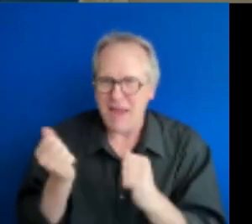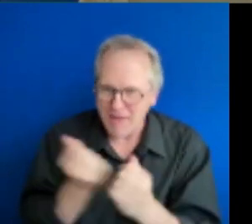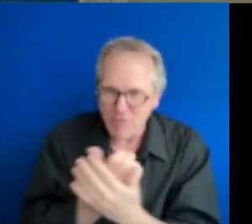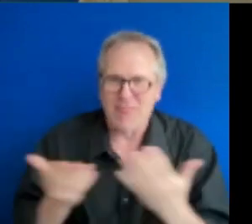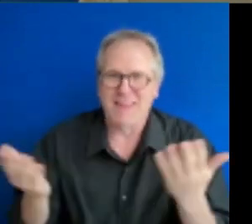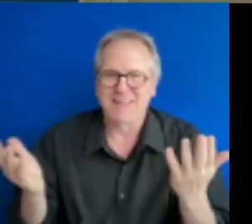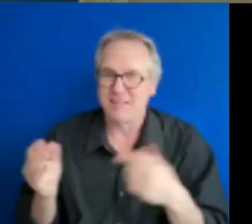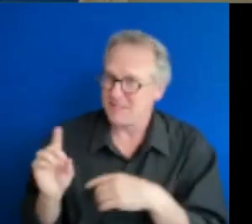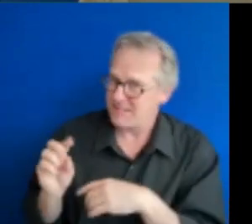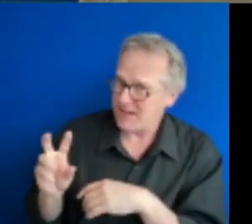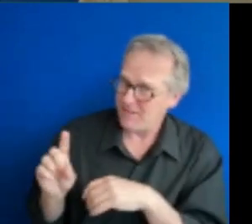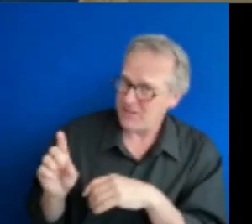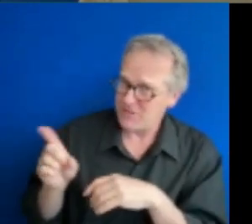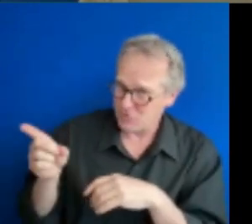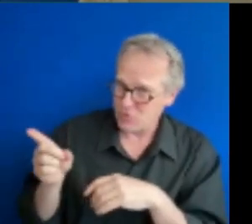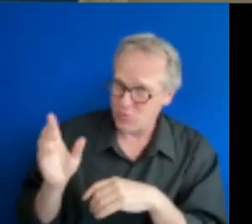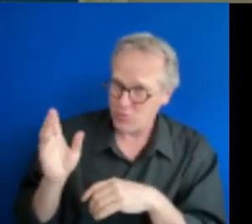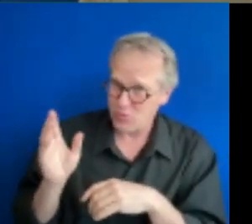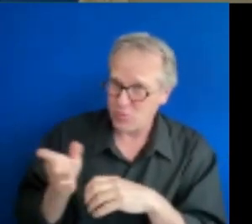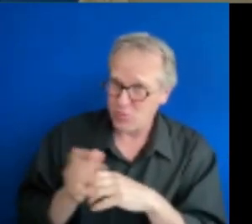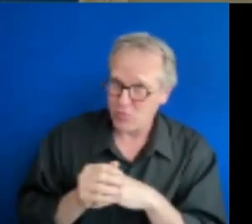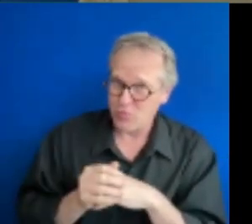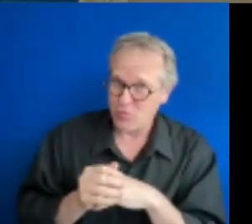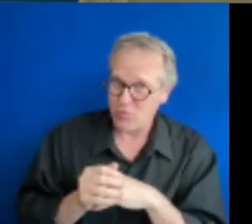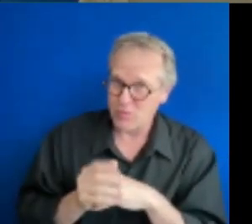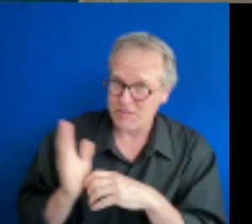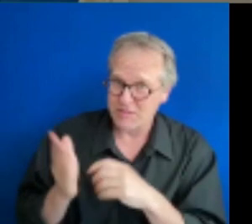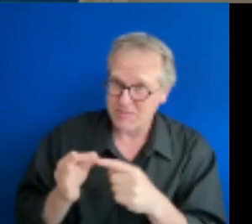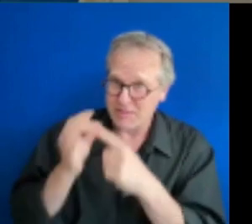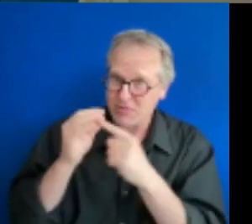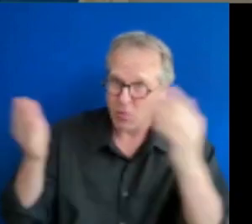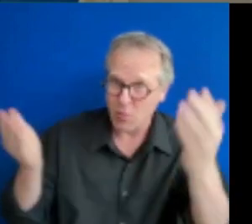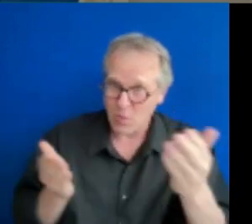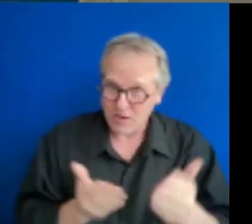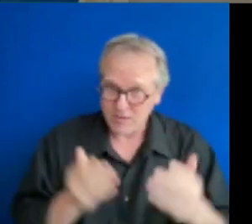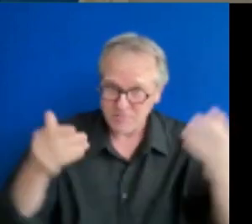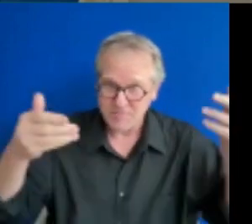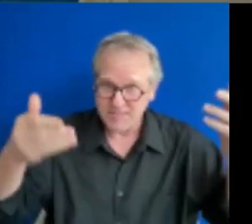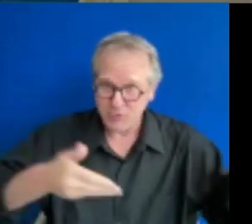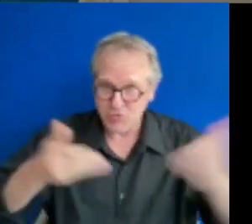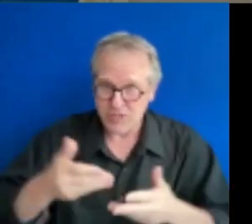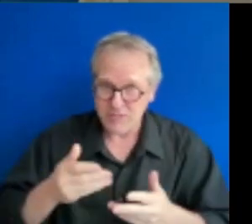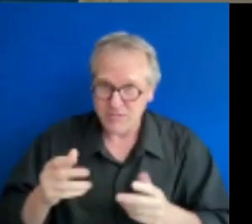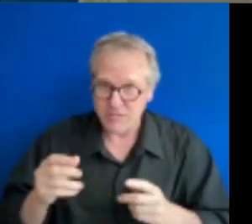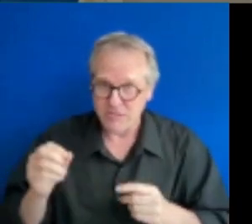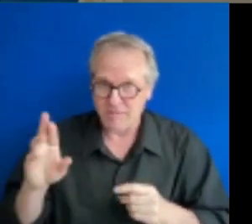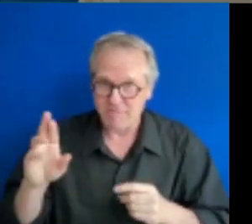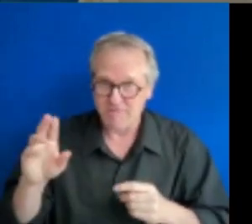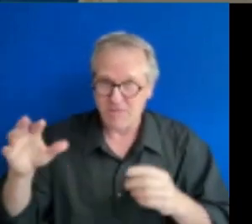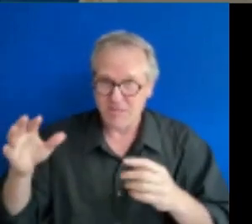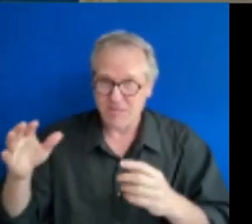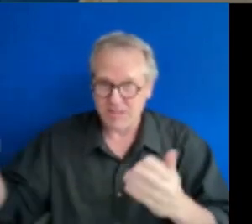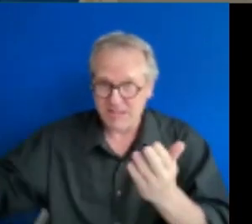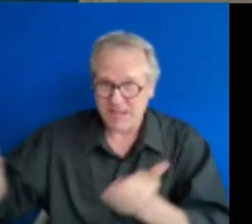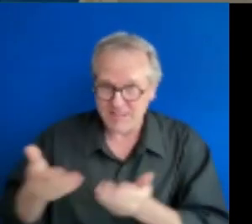David, are you going to give special welcome and introduction of our guest?